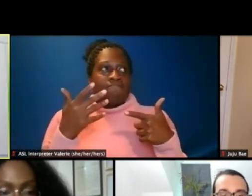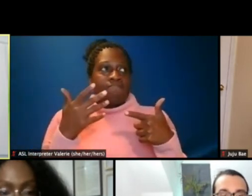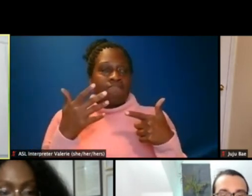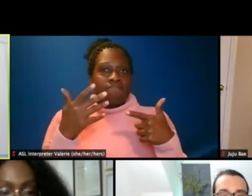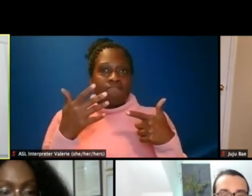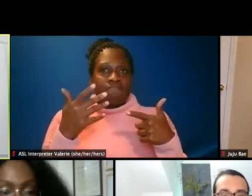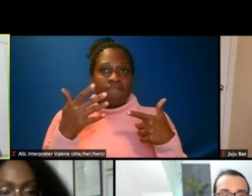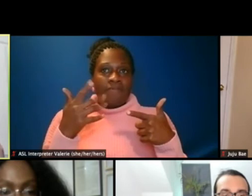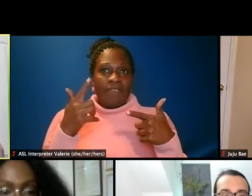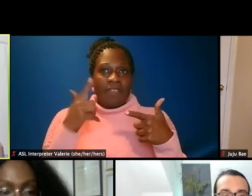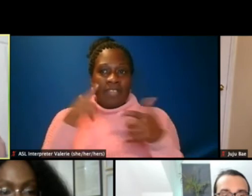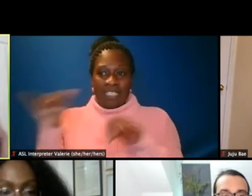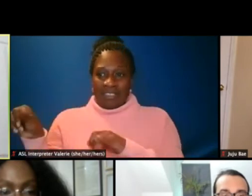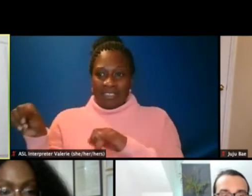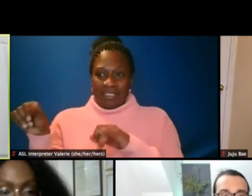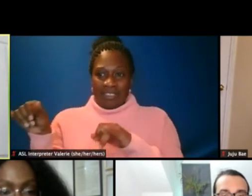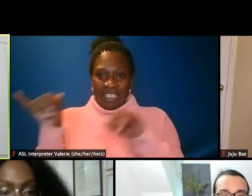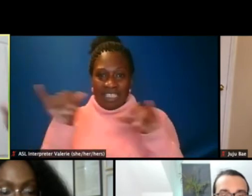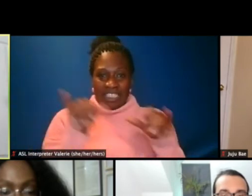synthesization of